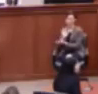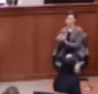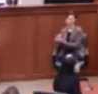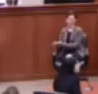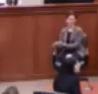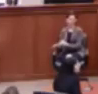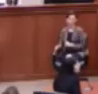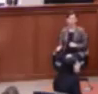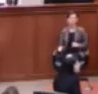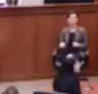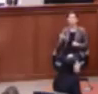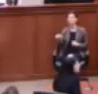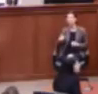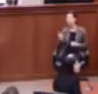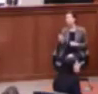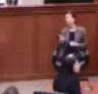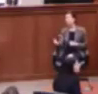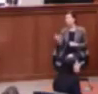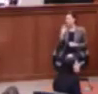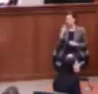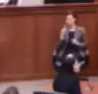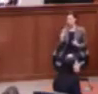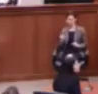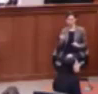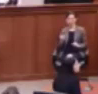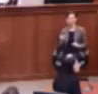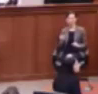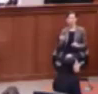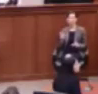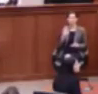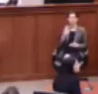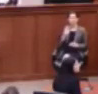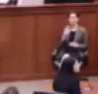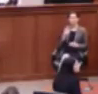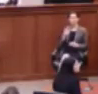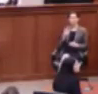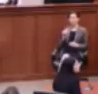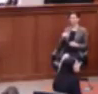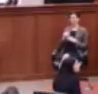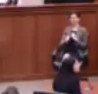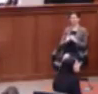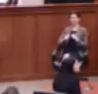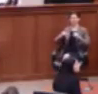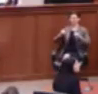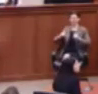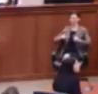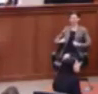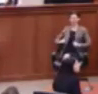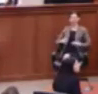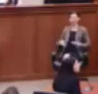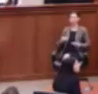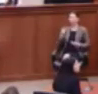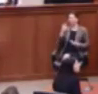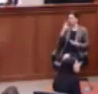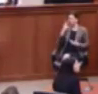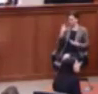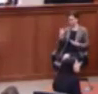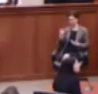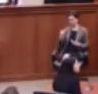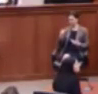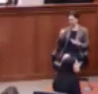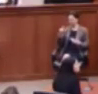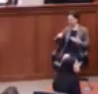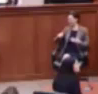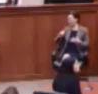students. Another thing that we will be looking to do, and we will be piloting this year, is seeing what the structure that we